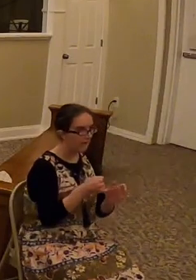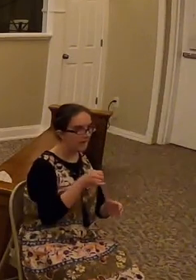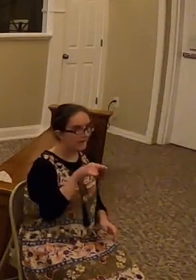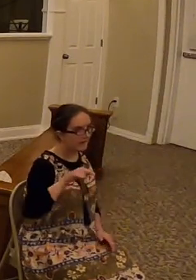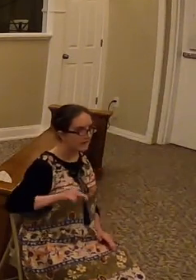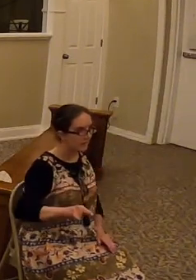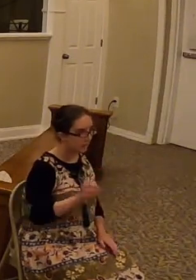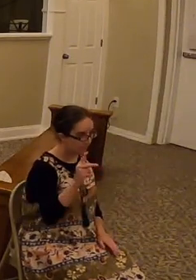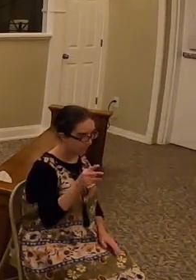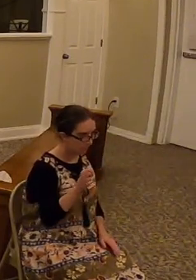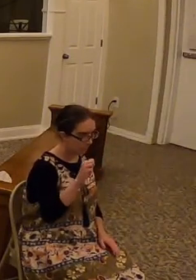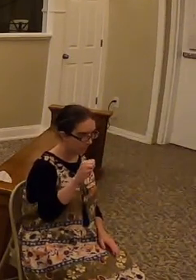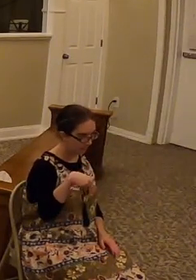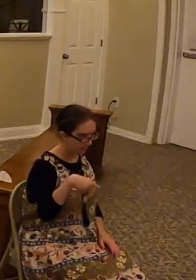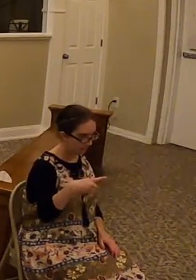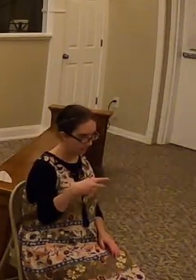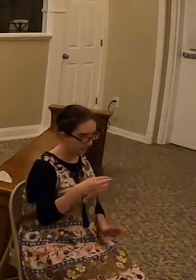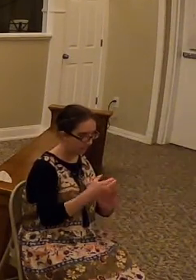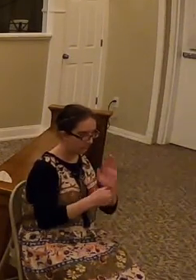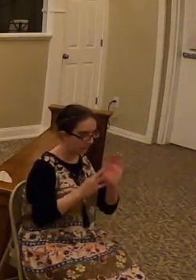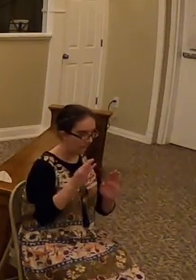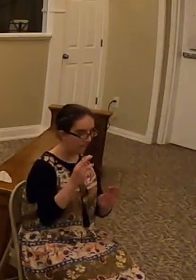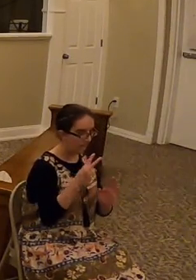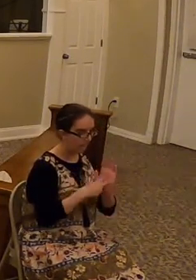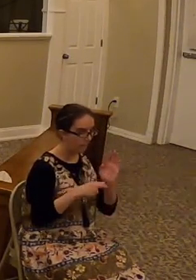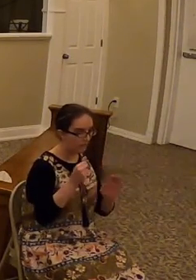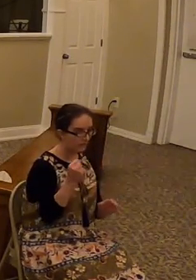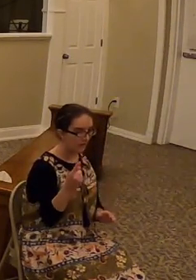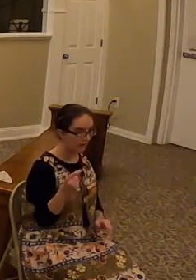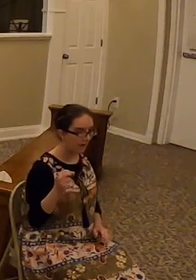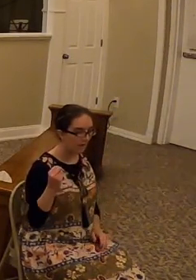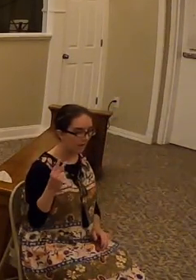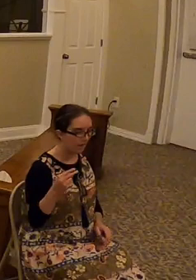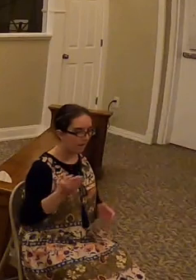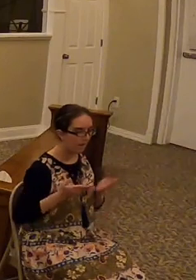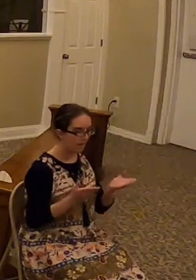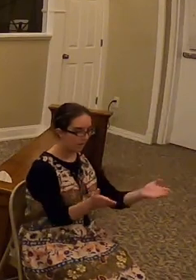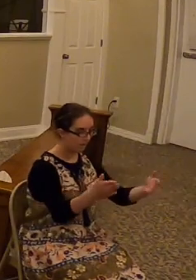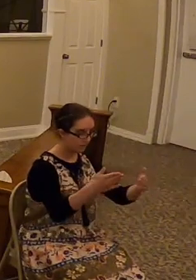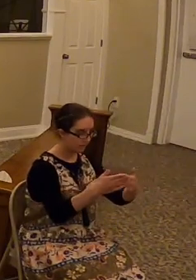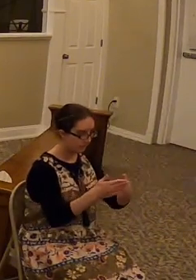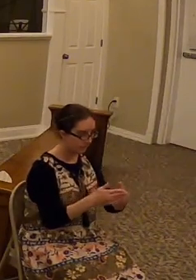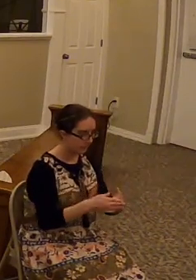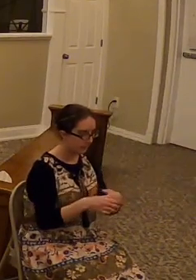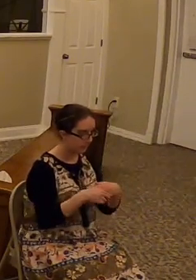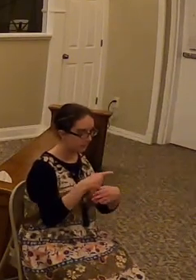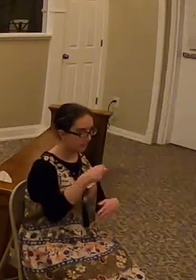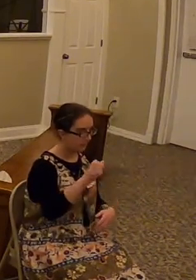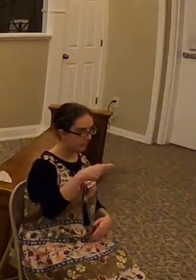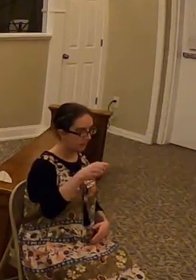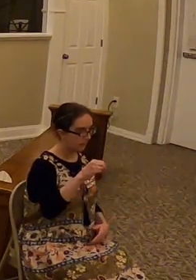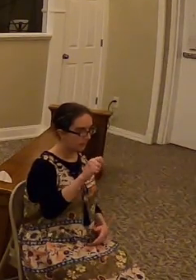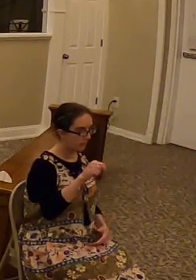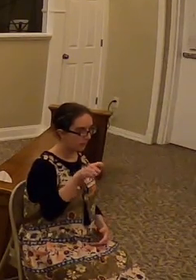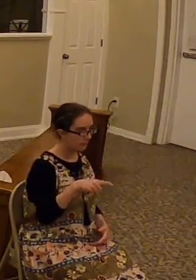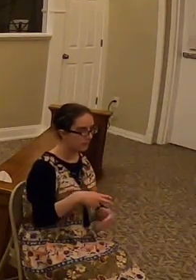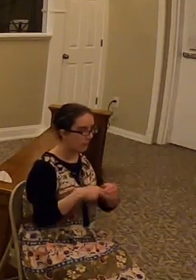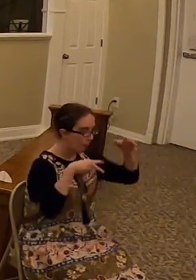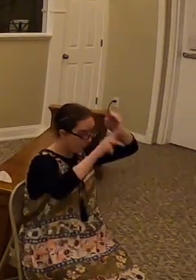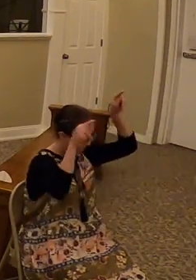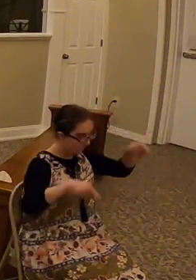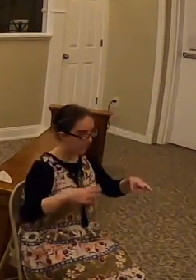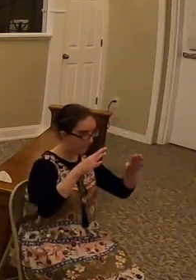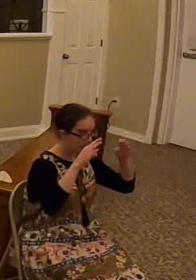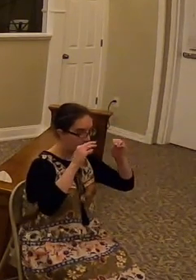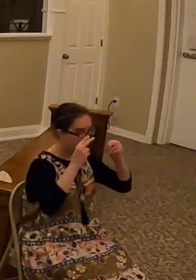flight. All right, Ephesians chapter 4, verses 11 and 12 said, and he gave some apostles and some prophets